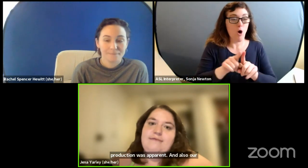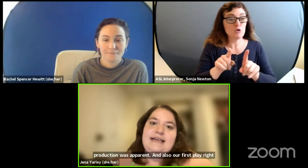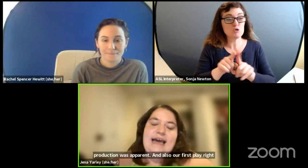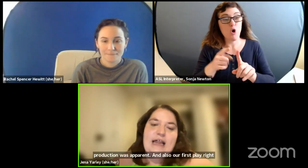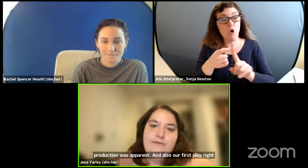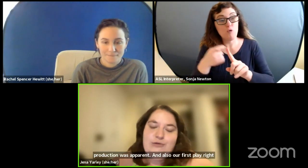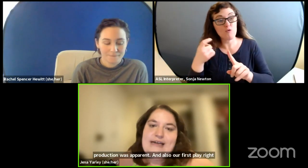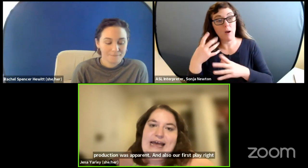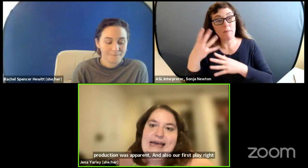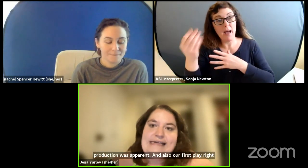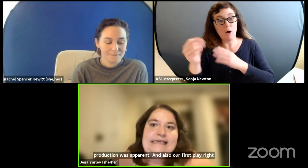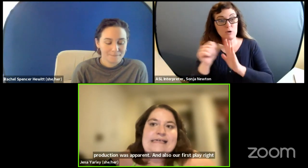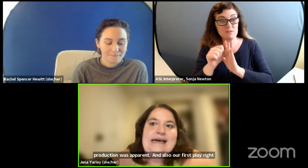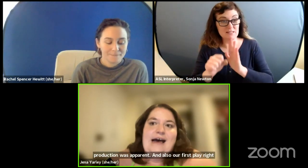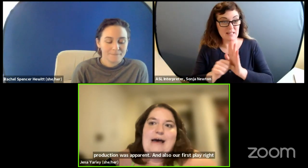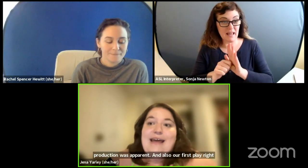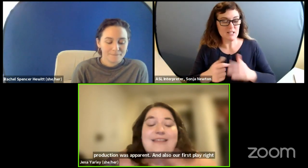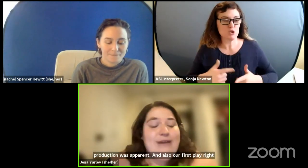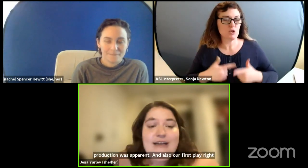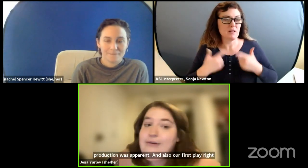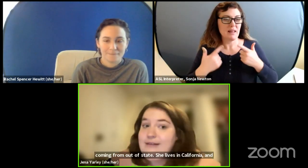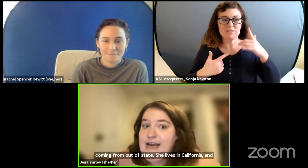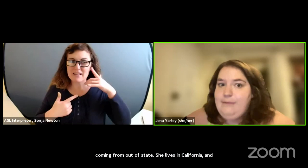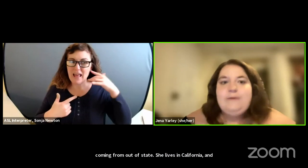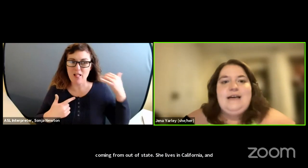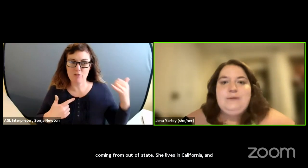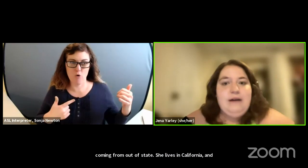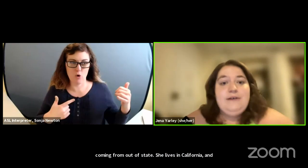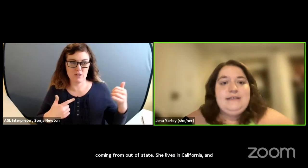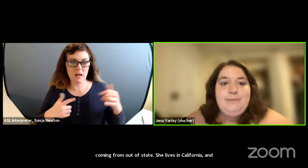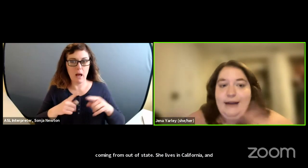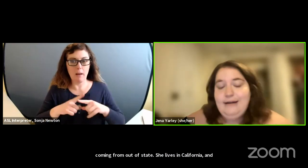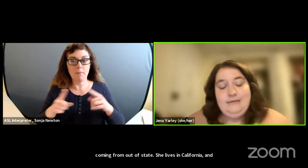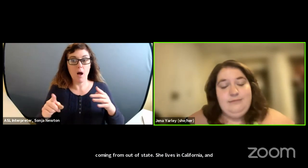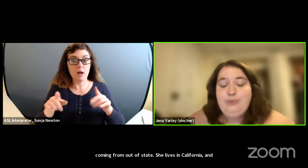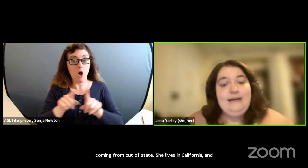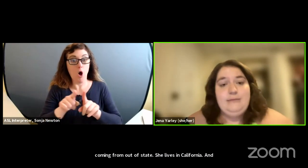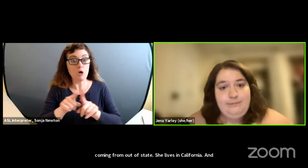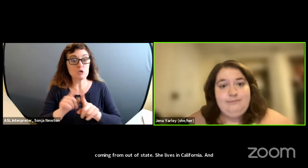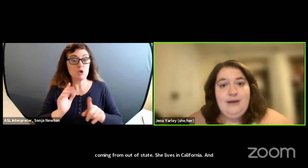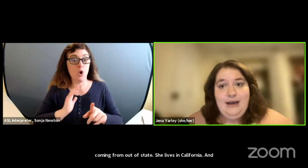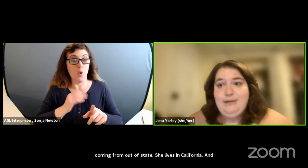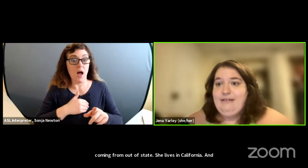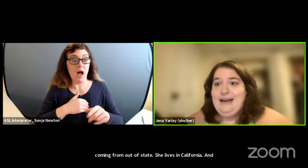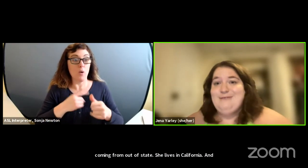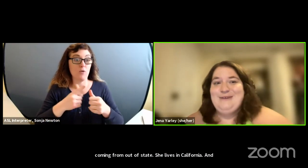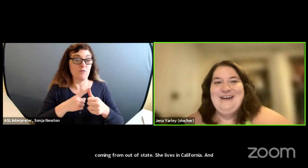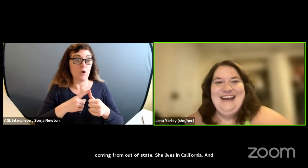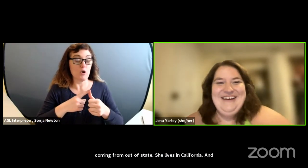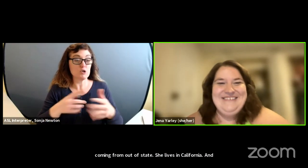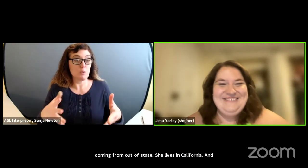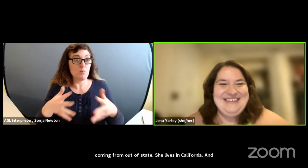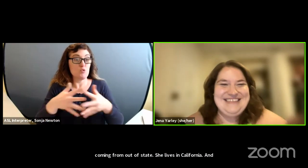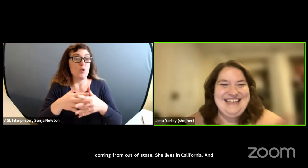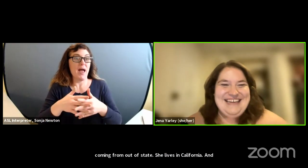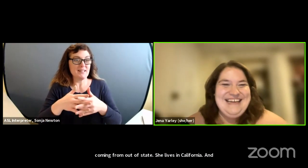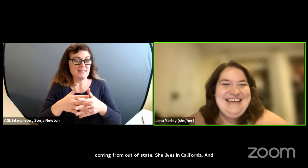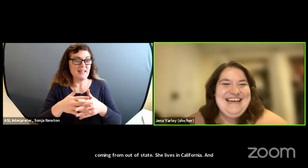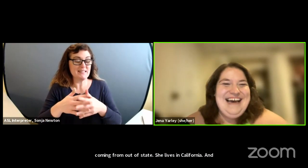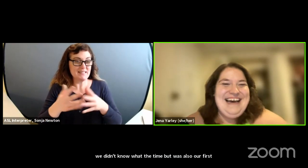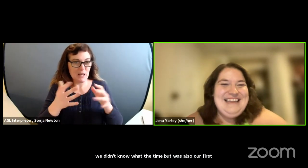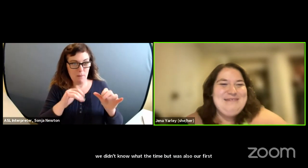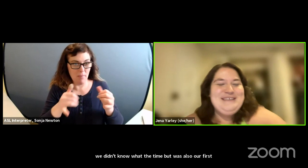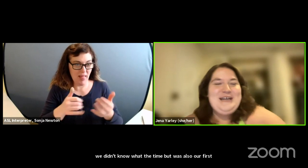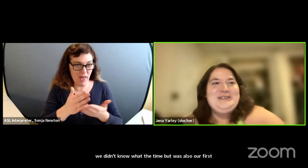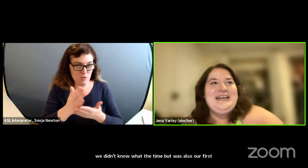She lives in California. And we didn't know at the time, but was also our first parent, pregnant playwright when we did